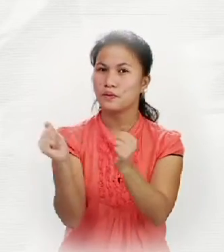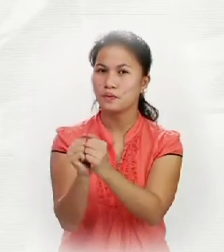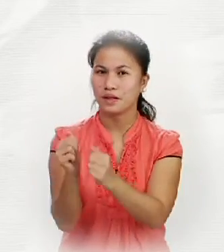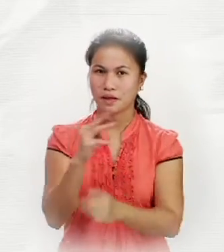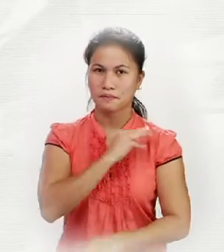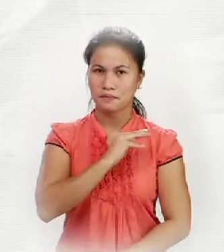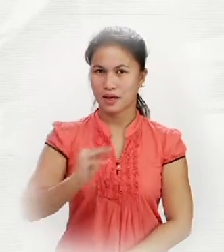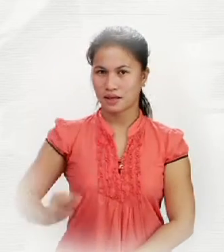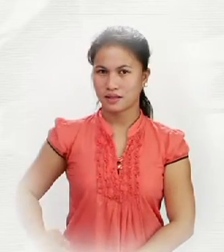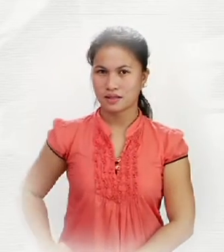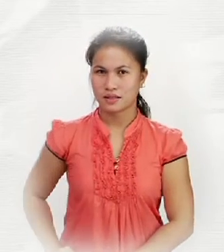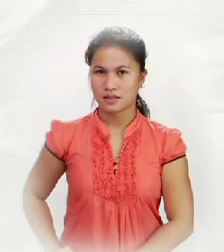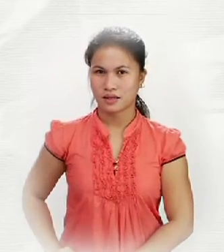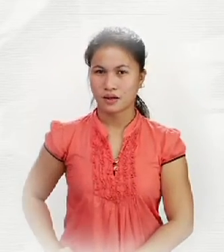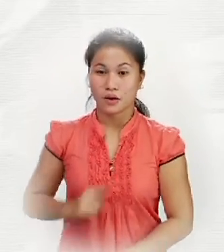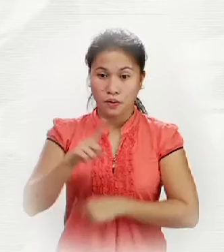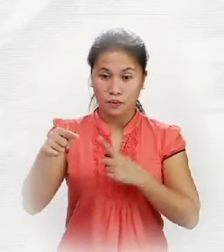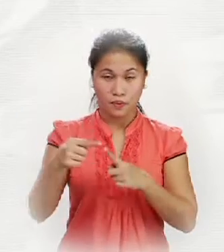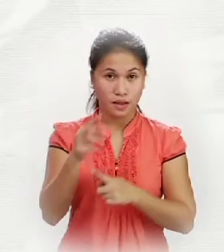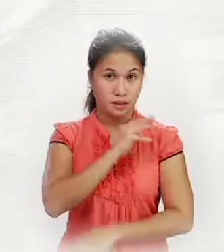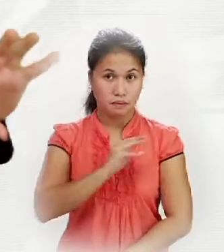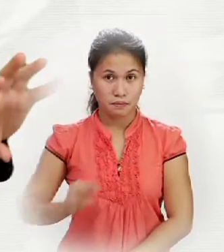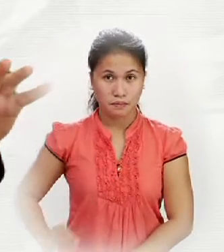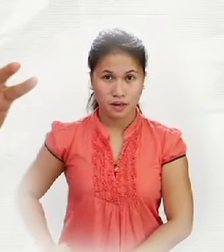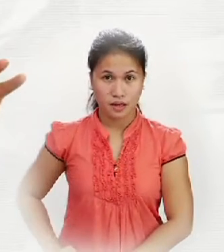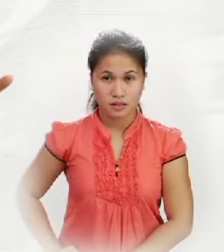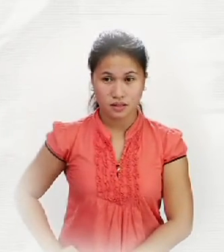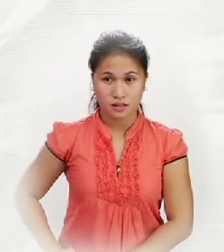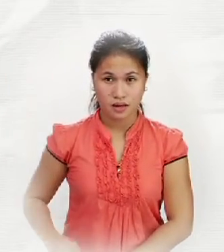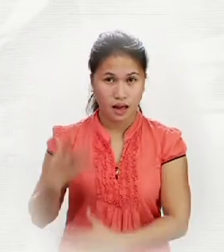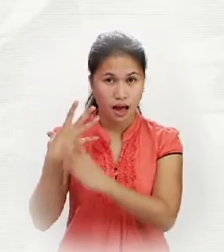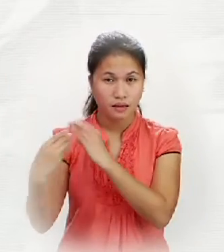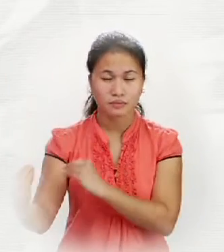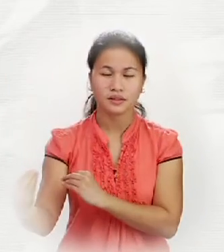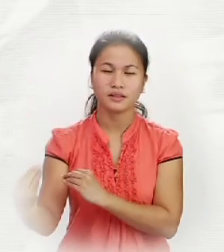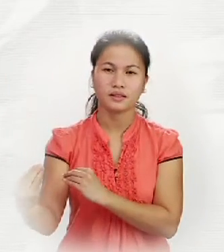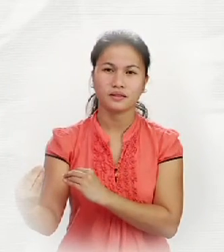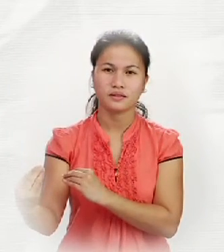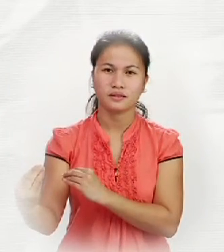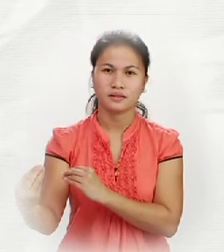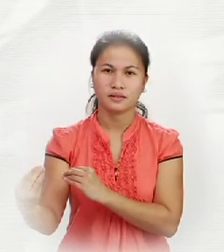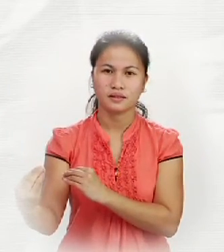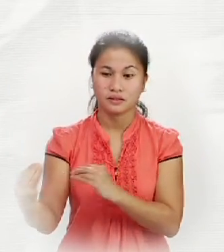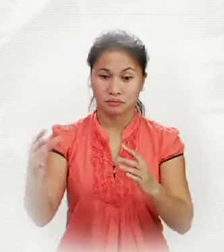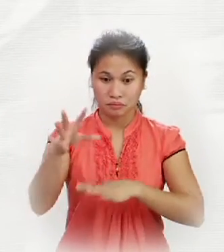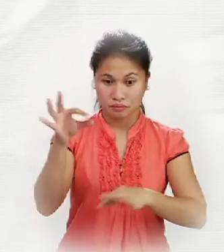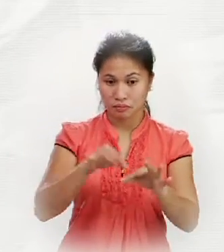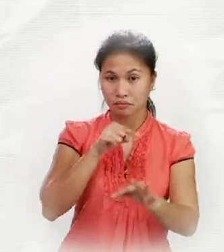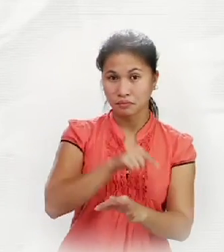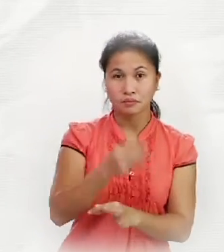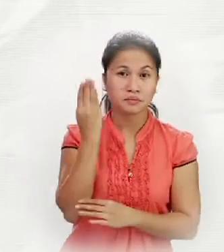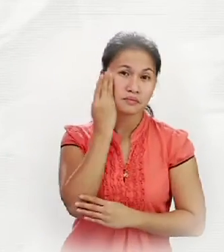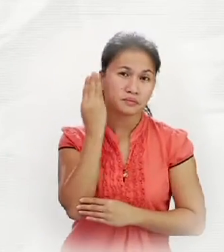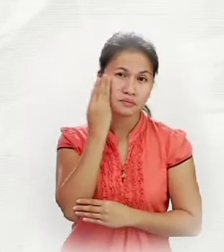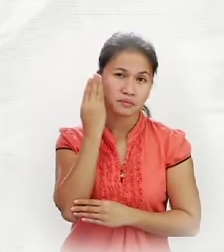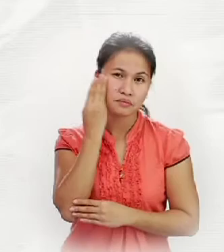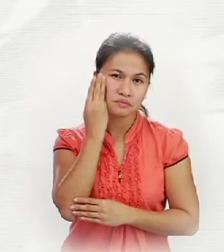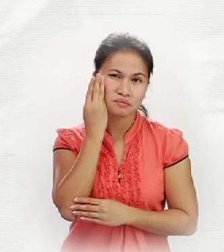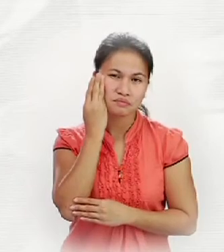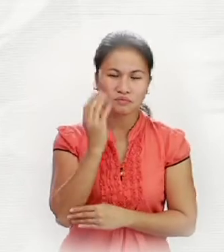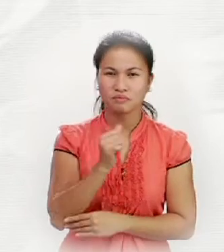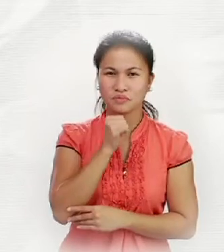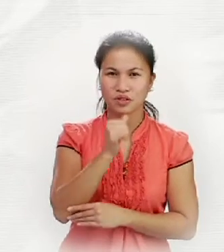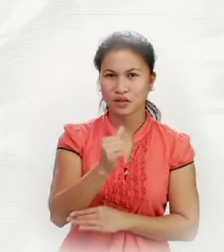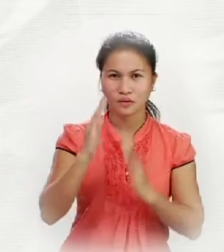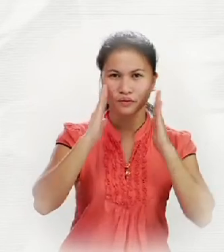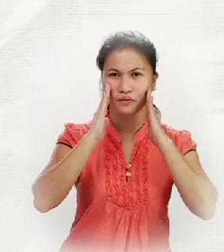master. The moment the master is physically absent, this servant is no longer